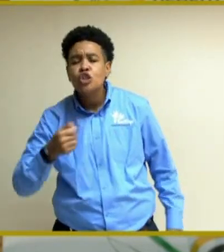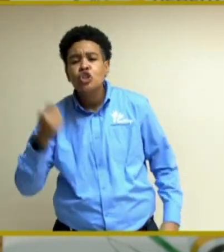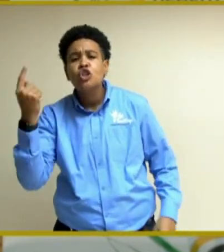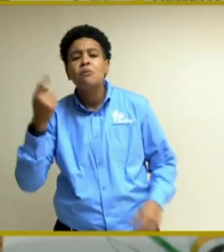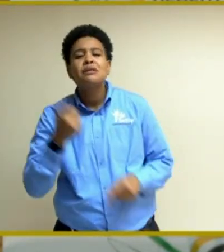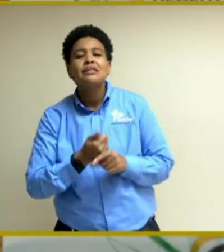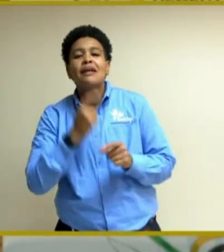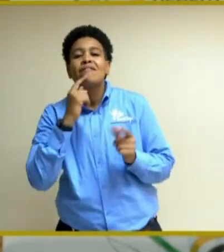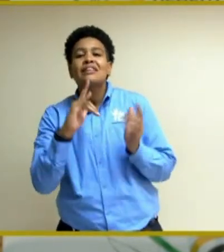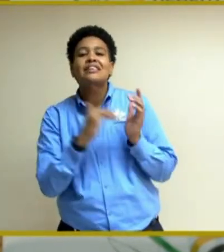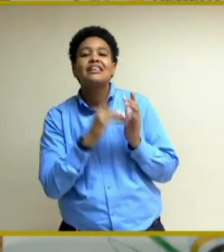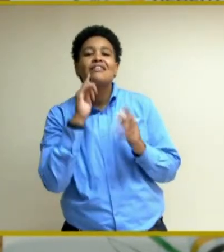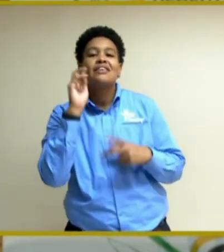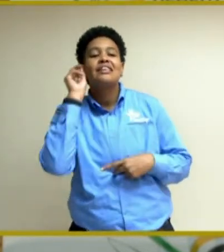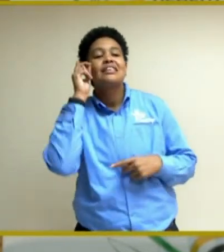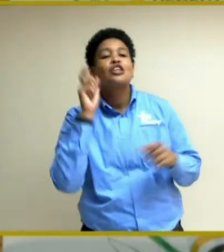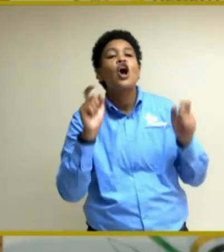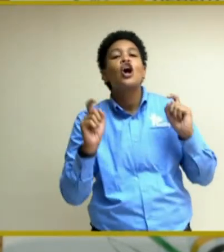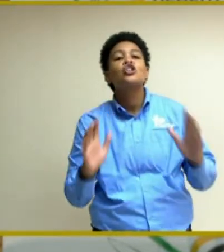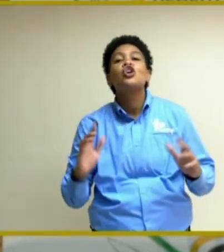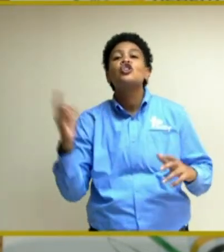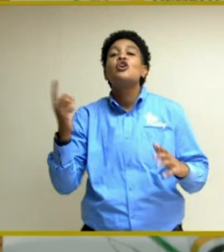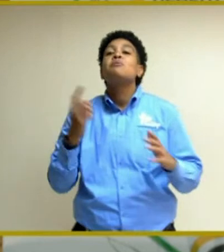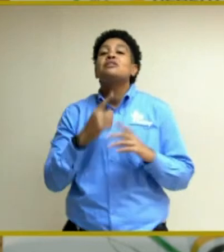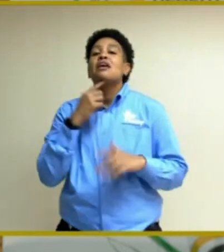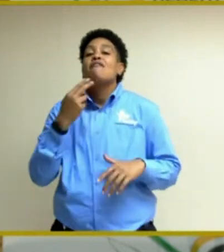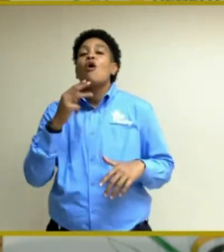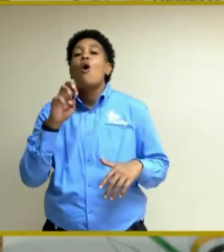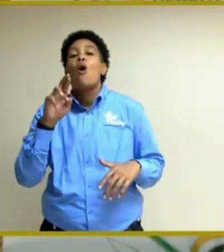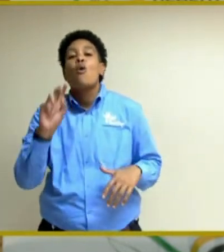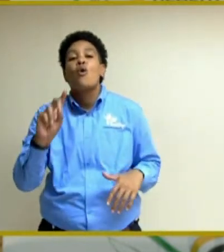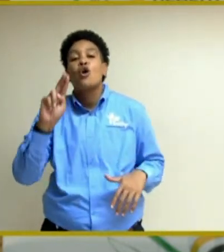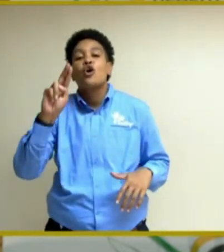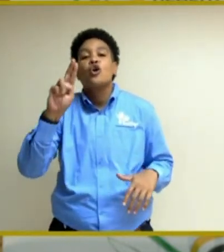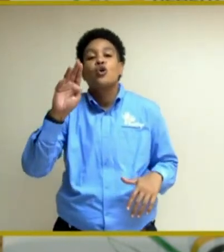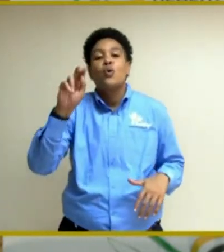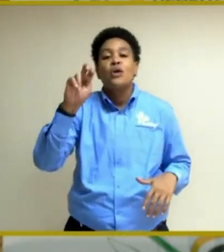the Centers for Disease Control, someone at Howard University, and